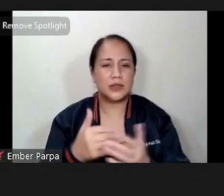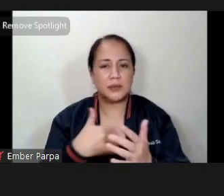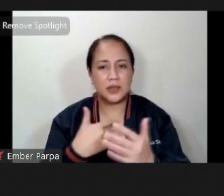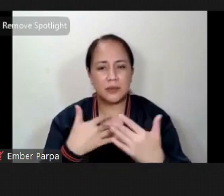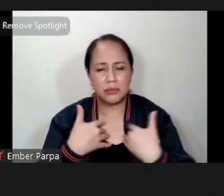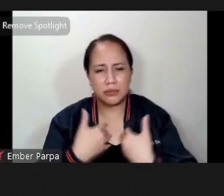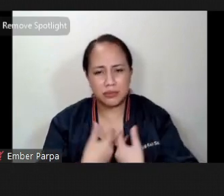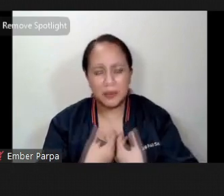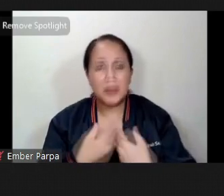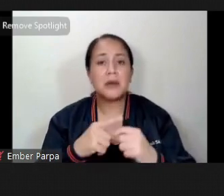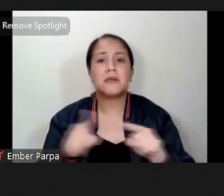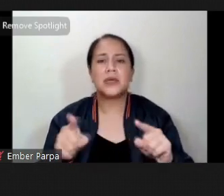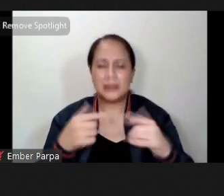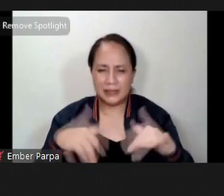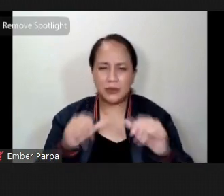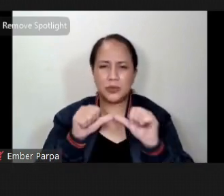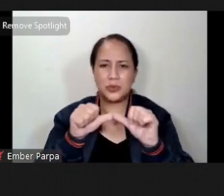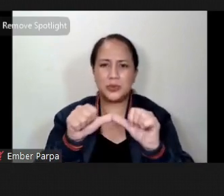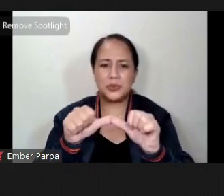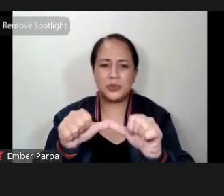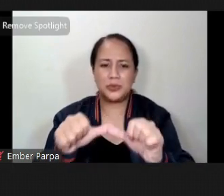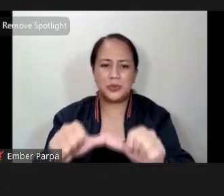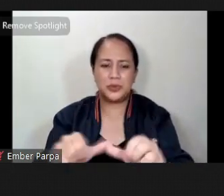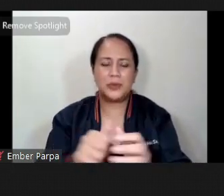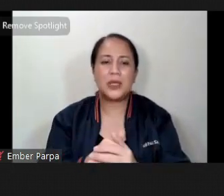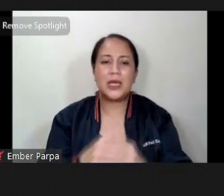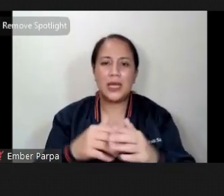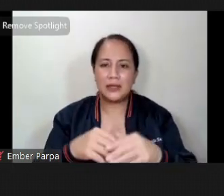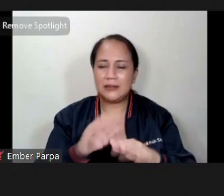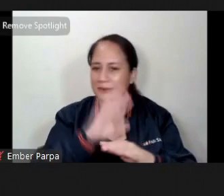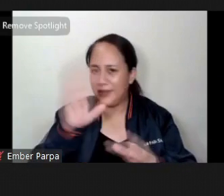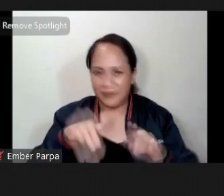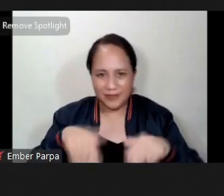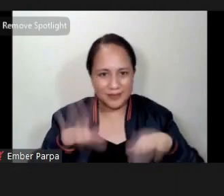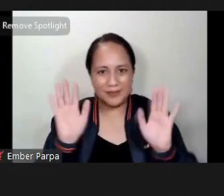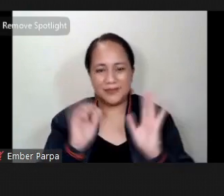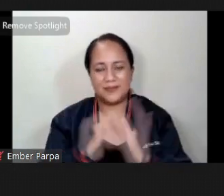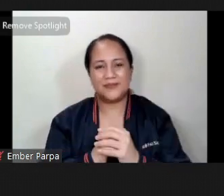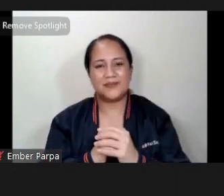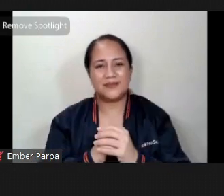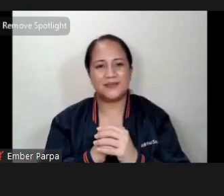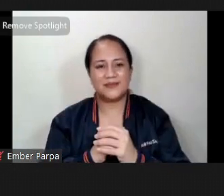are holding on and you are choosing to continue and thrive.